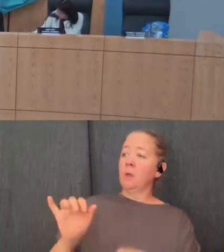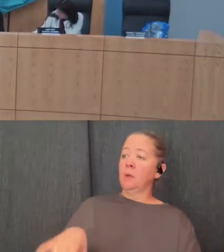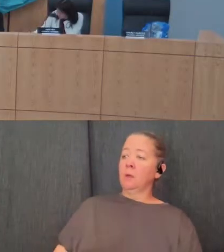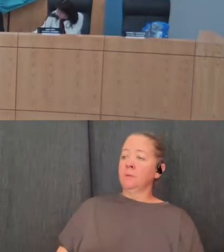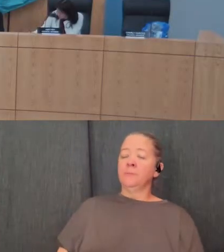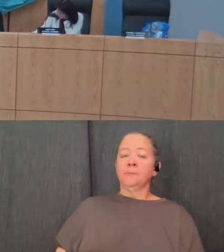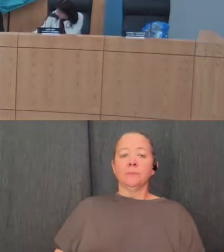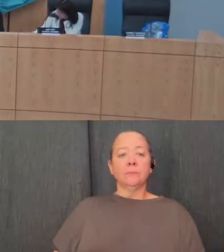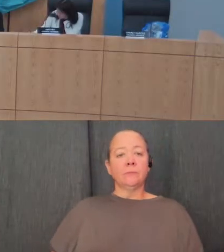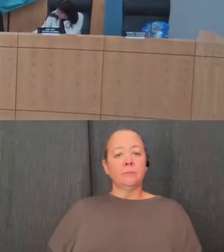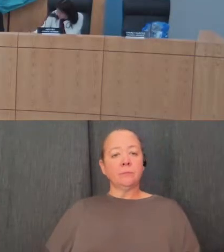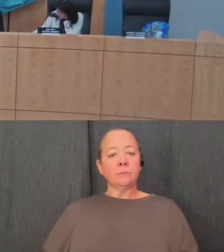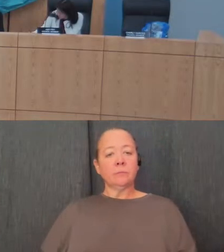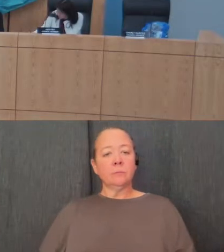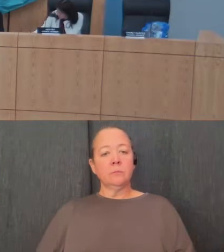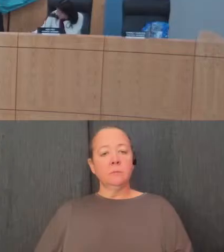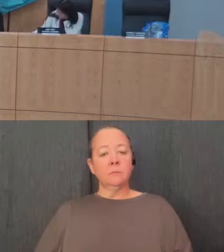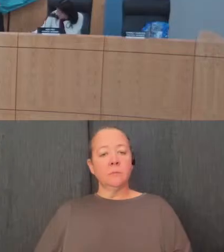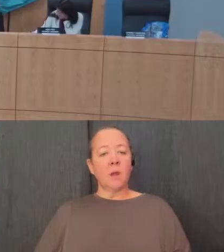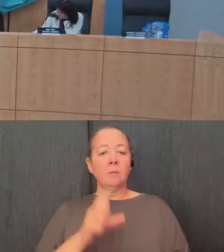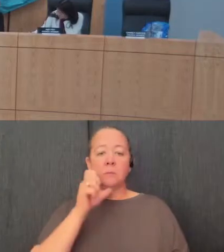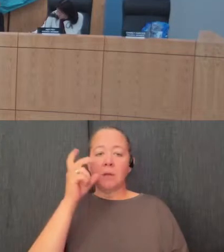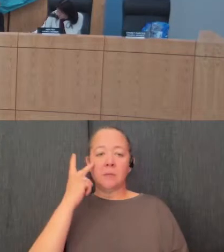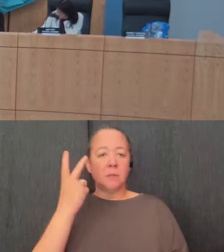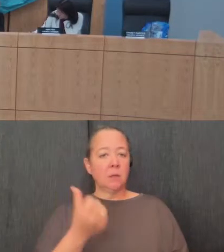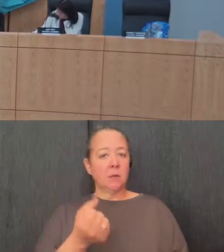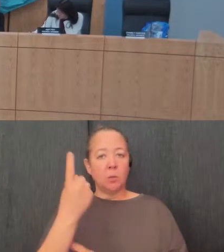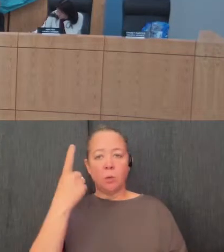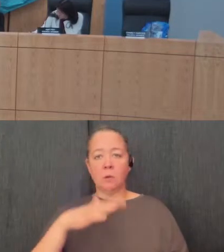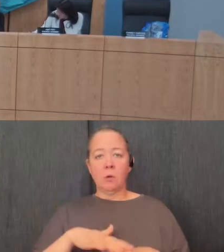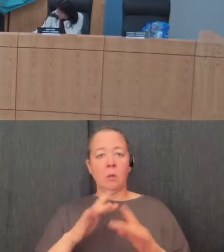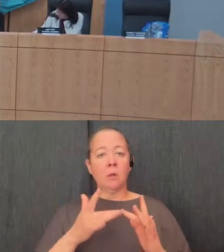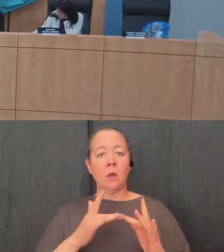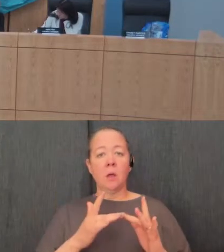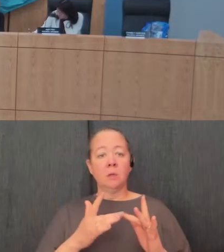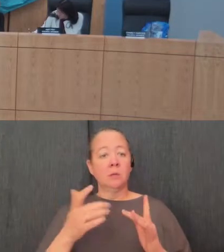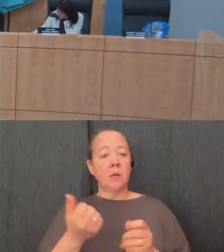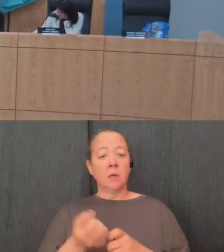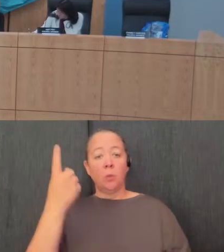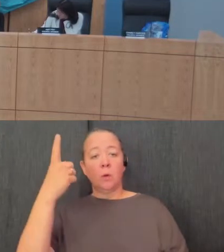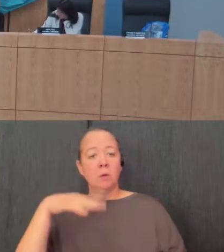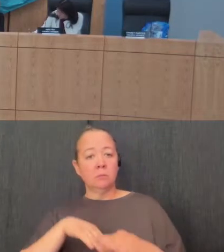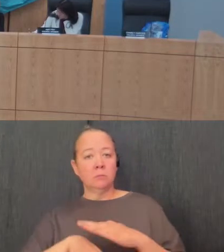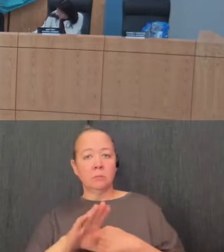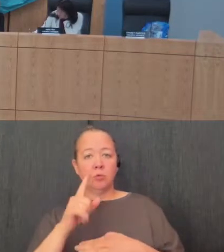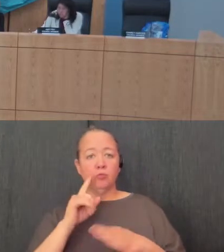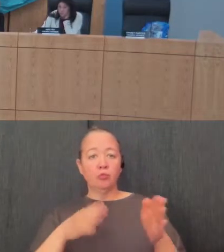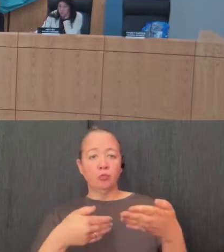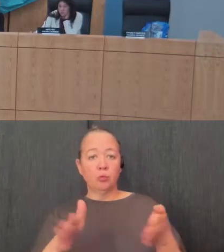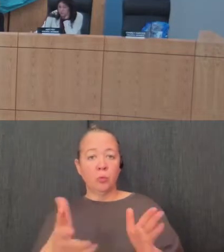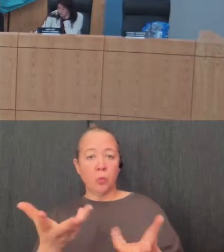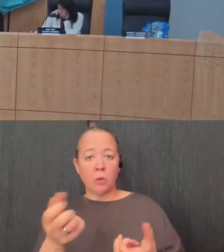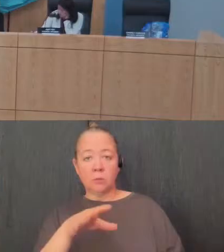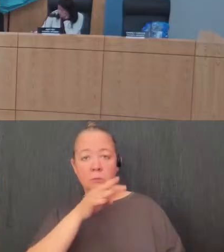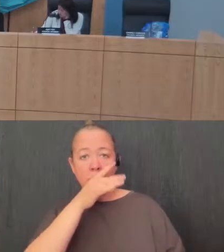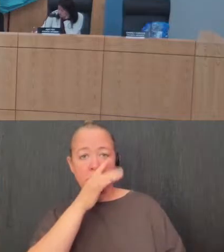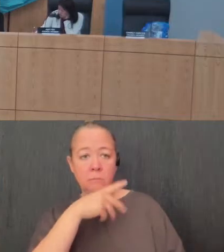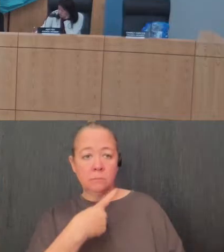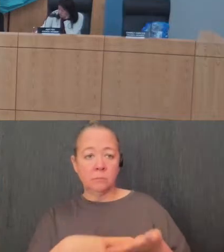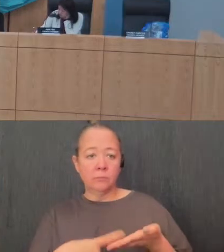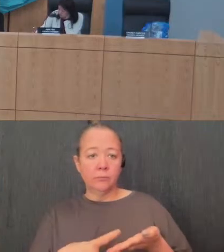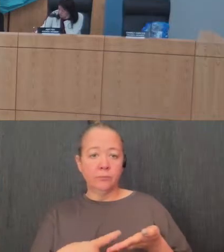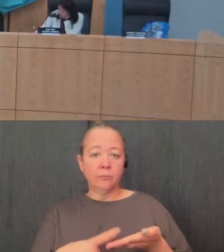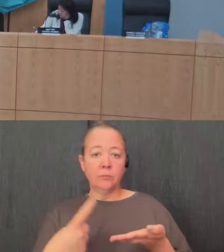are there, not seeing any folks online, is there anyone else in the room who would like to speak on